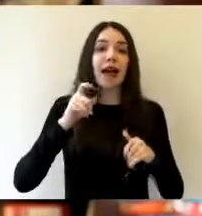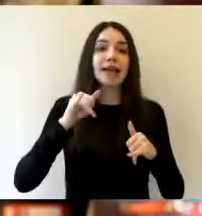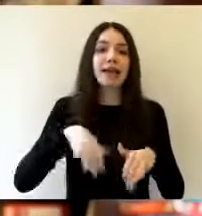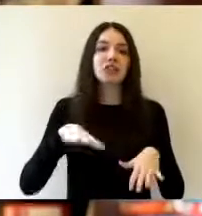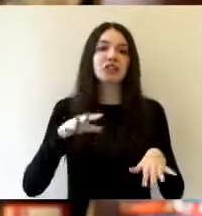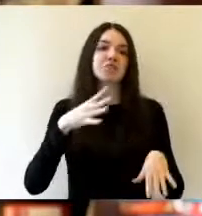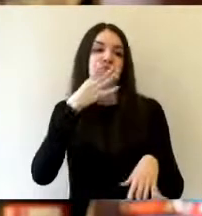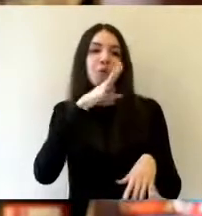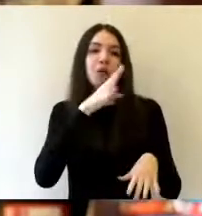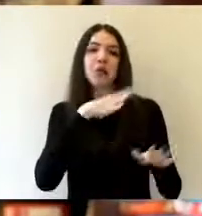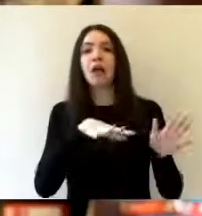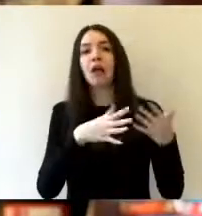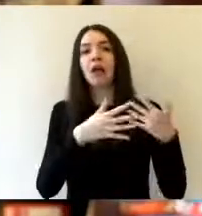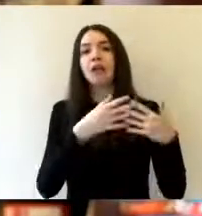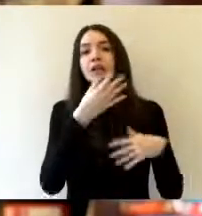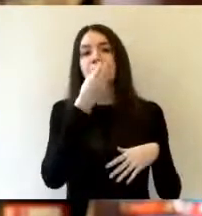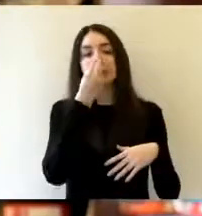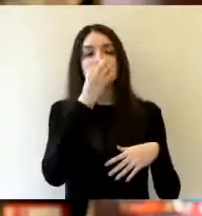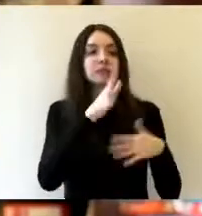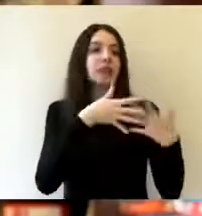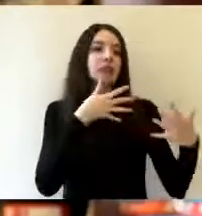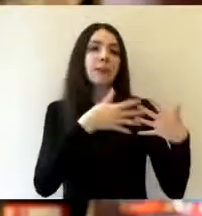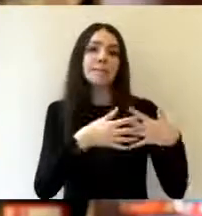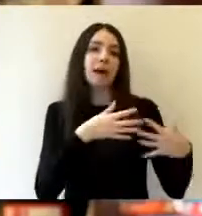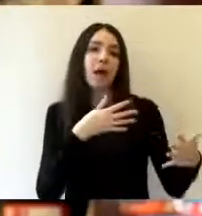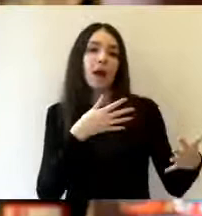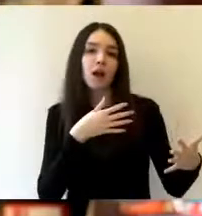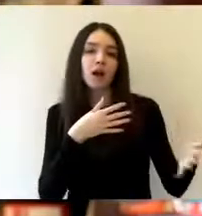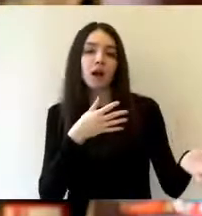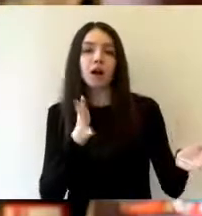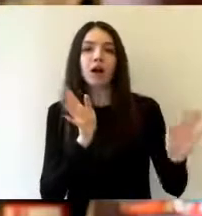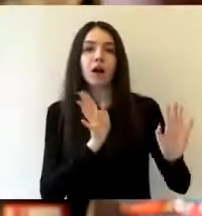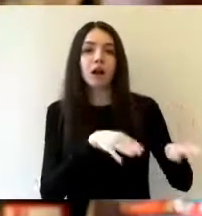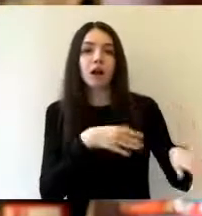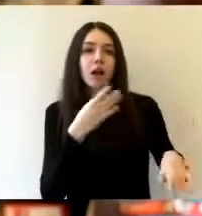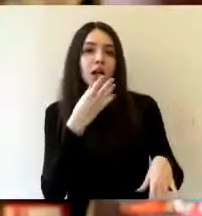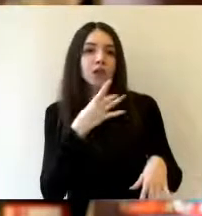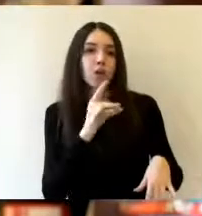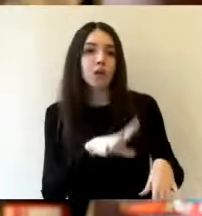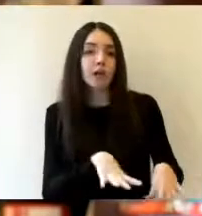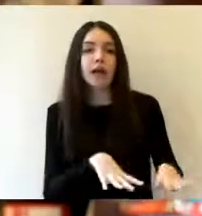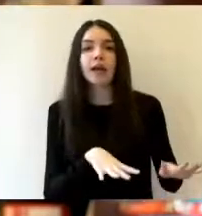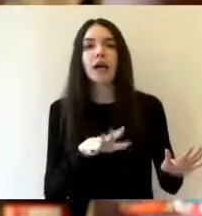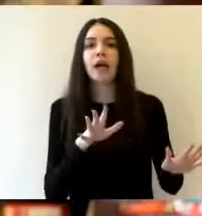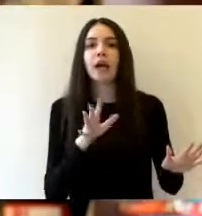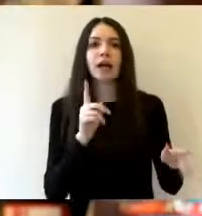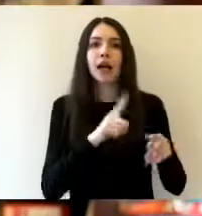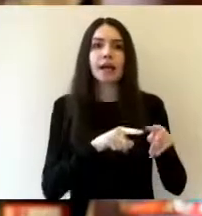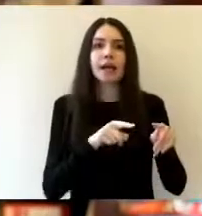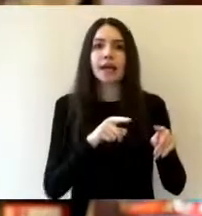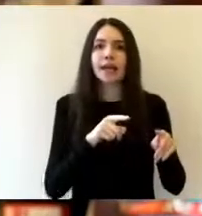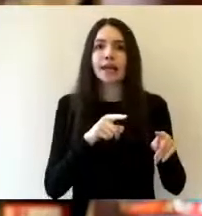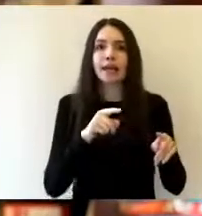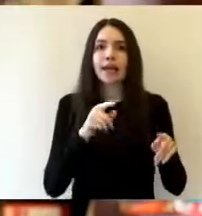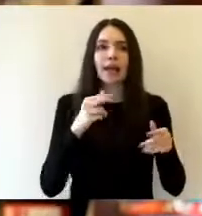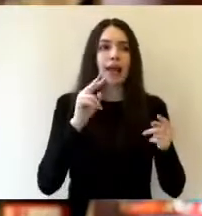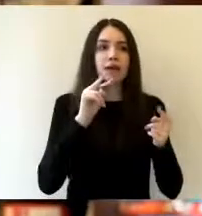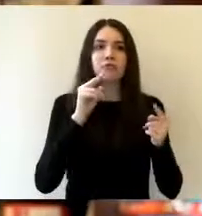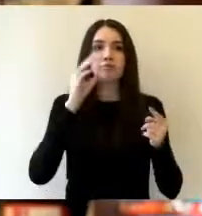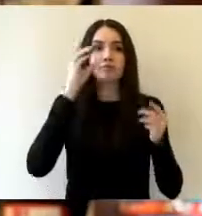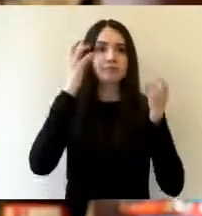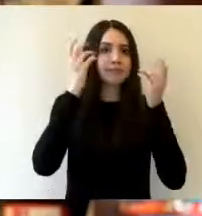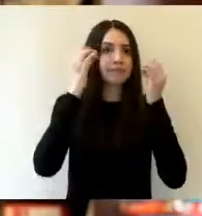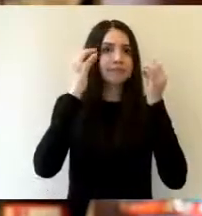You know, if I only did work for projects that were, I guess, fully interesting or clients